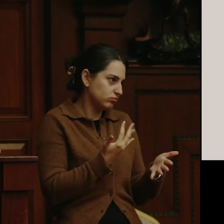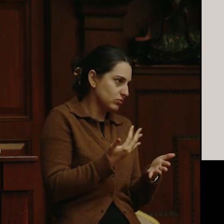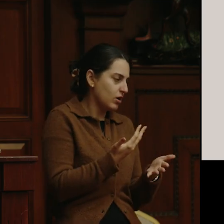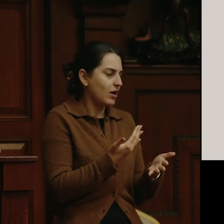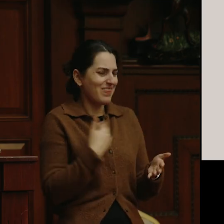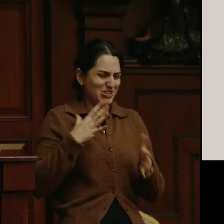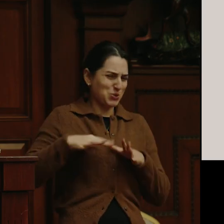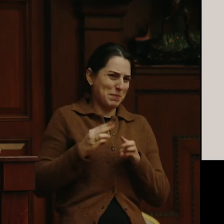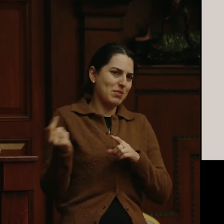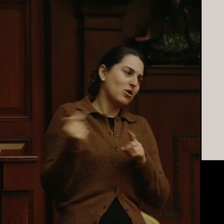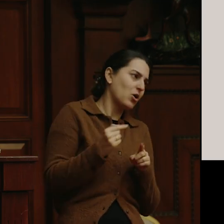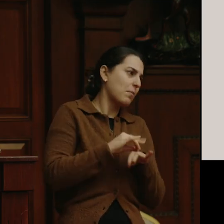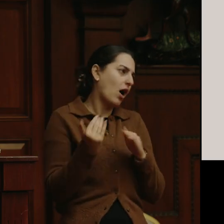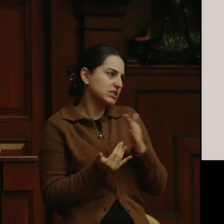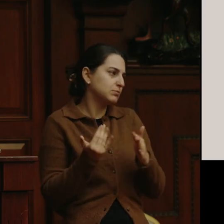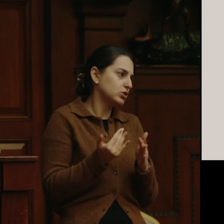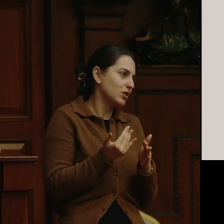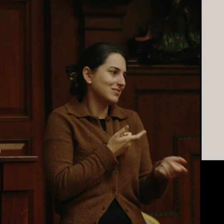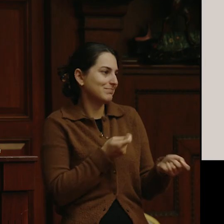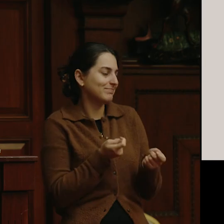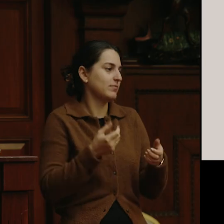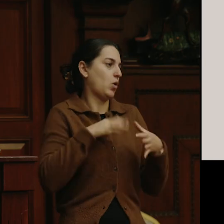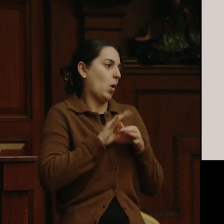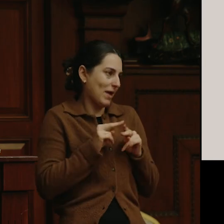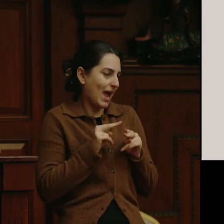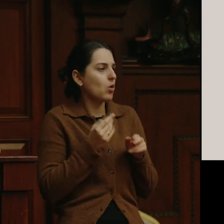avoiding people having to be admitted to hospital and maybe being able